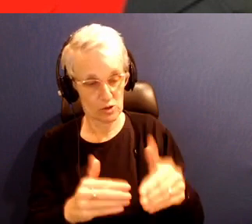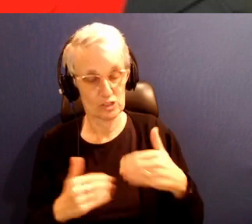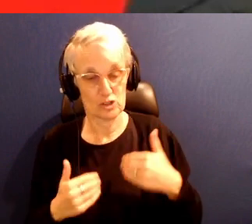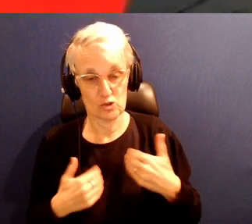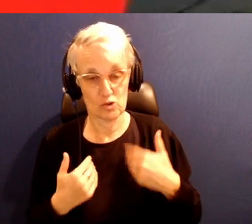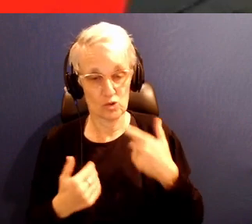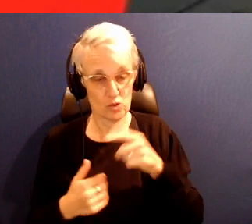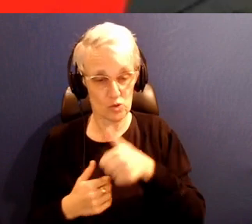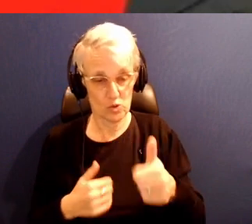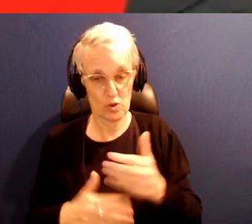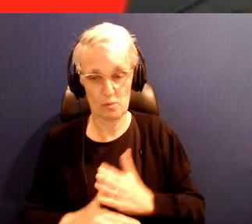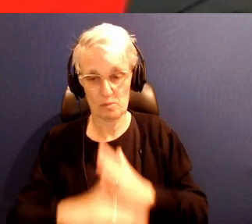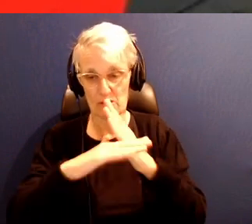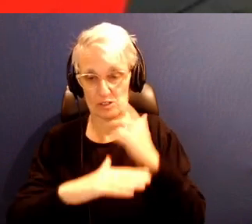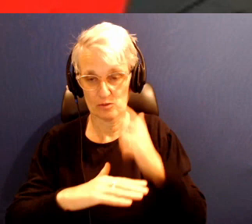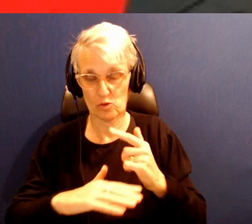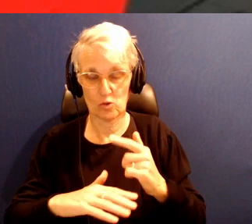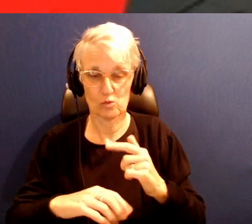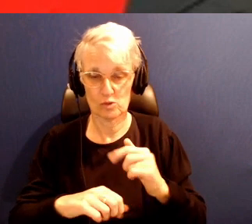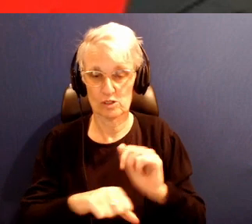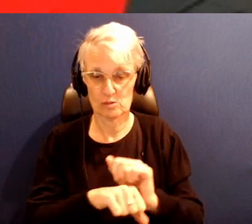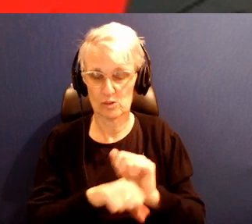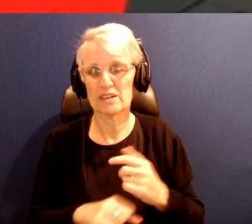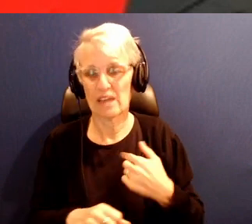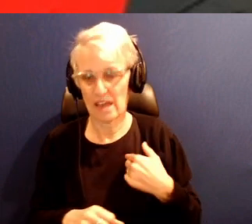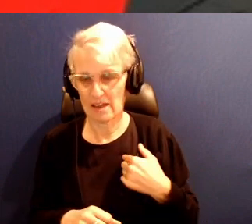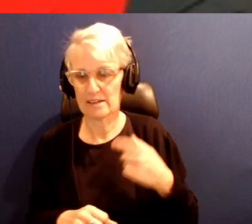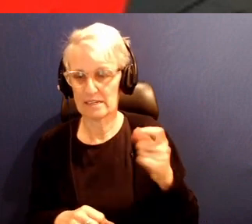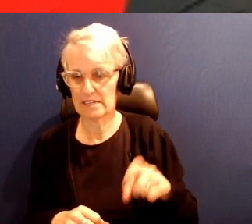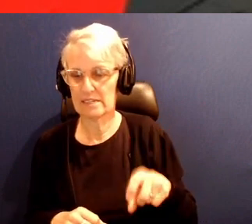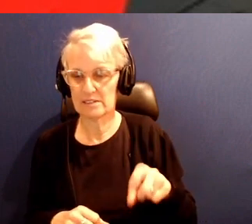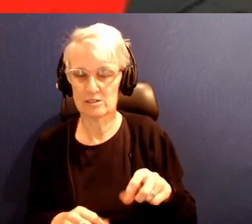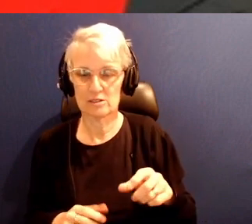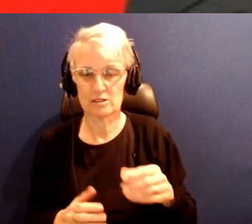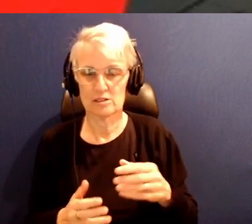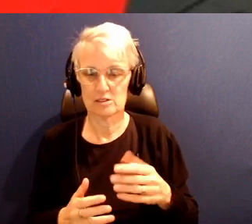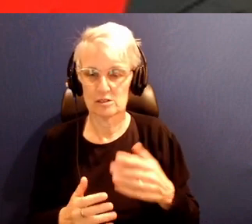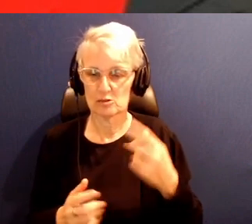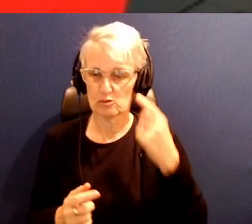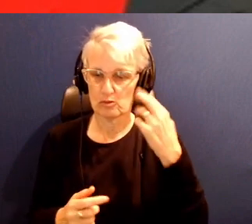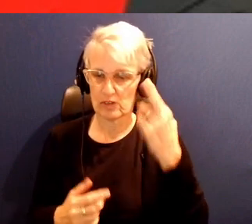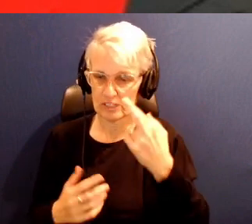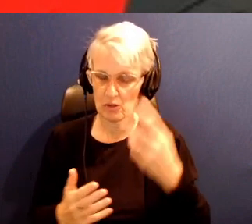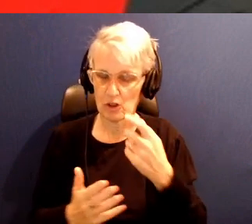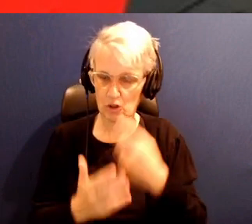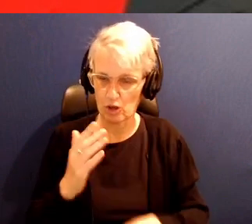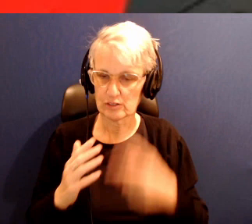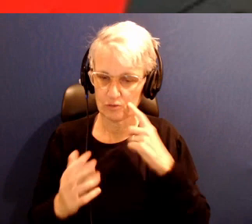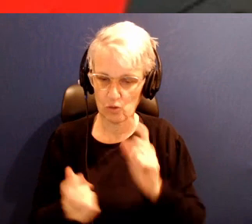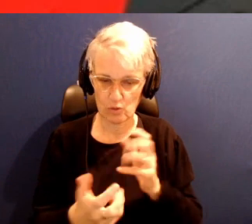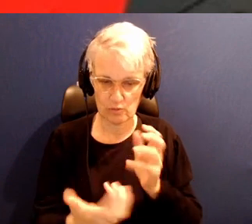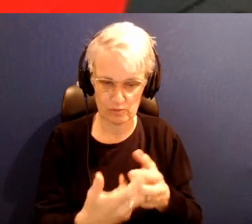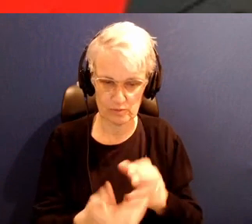youth-facing barriers to employment, reasonable and necessary costs to accommodate youth will be considered